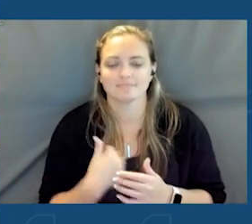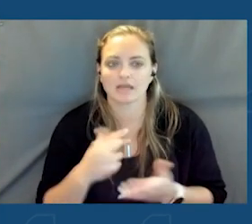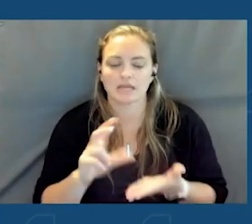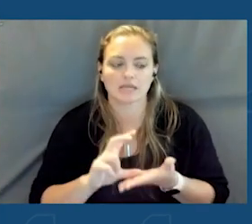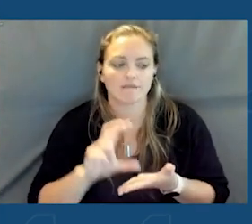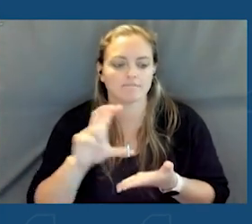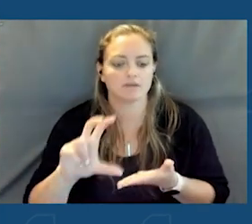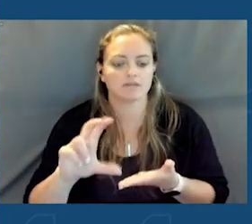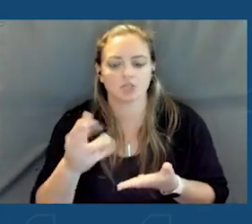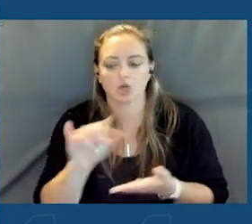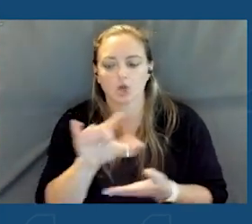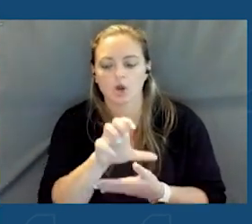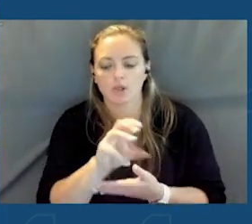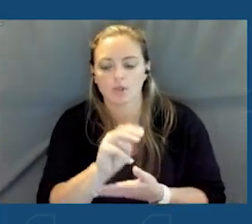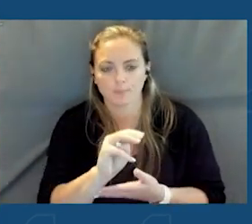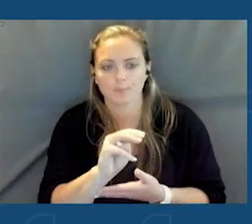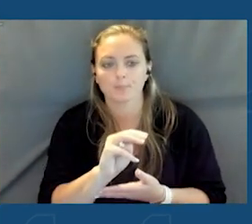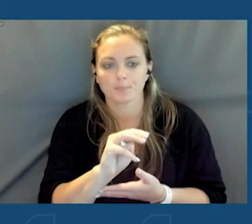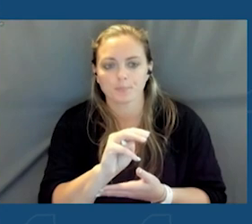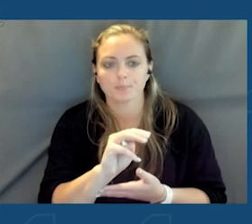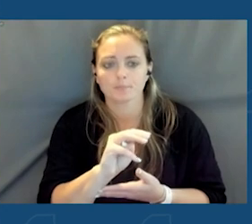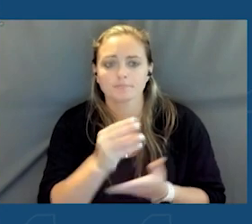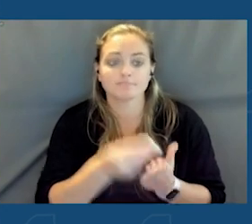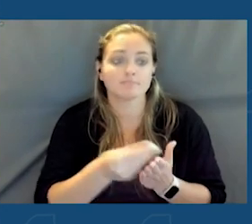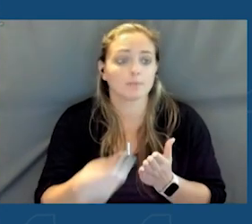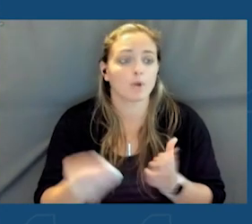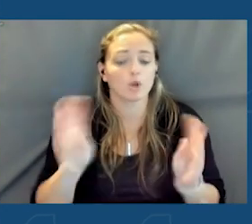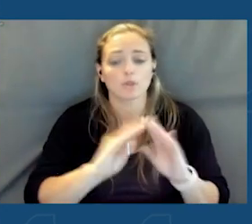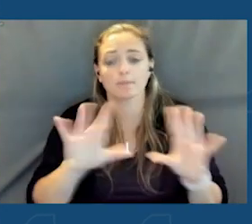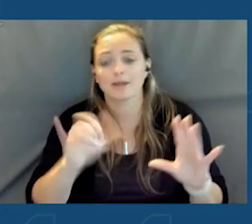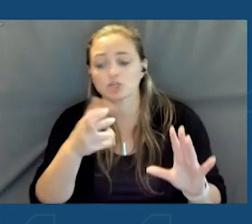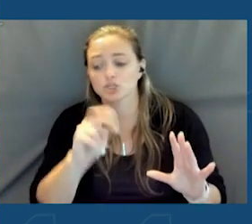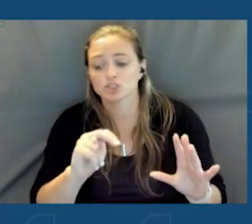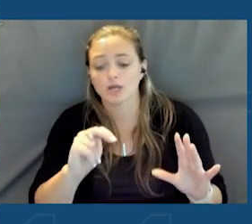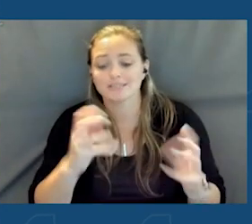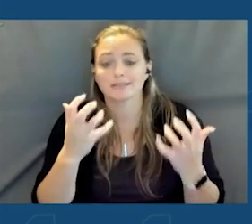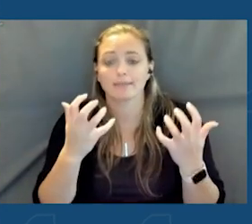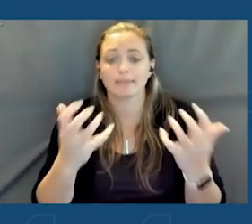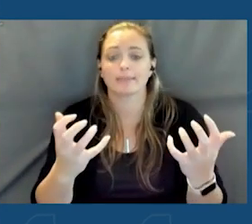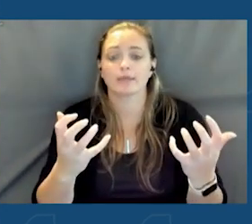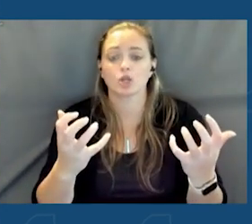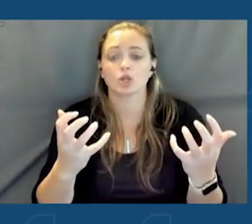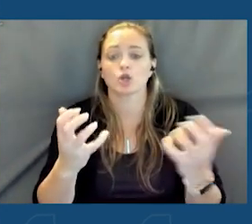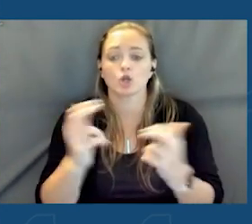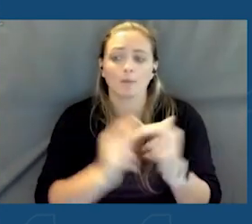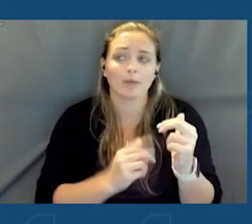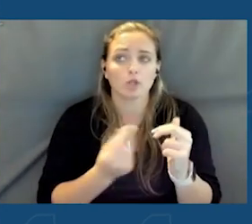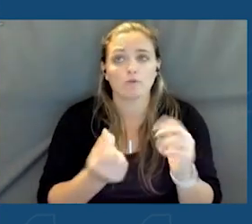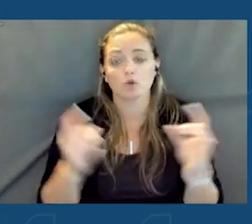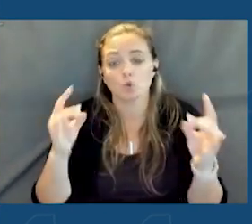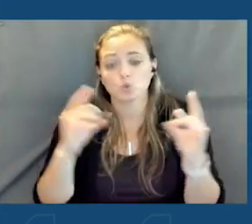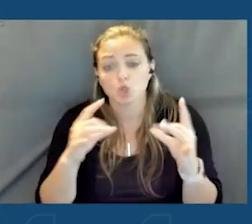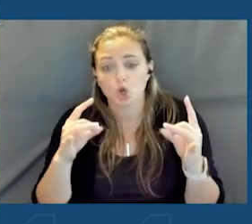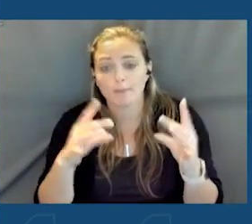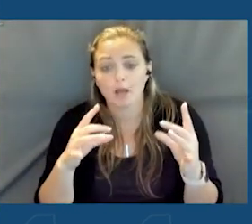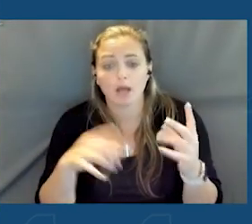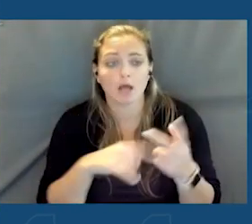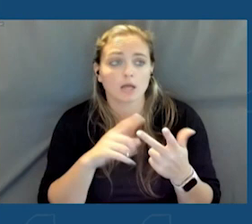Harlem, bought the Magic Johnson Theaters, built a few Starbucks. Then I went